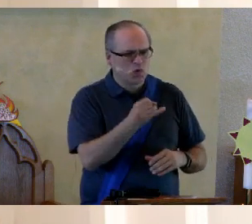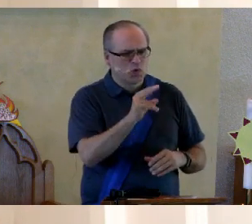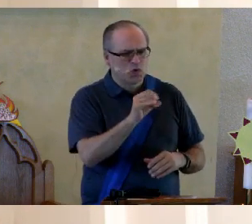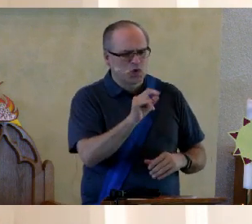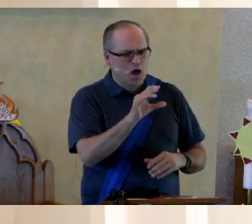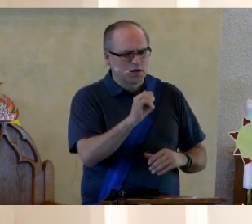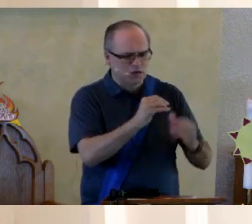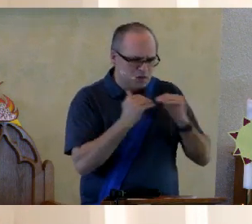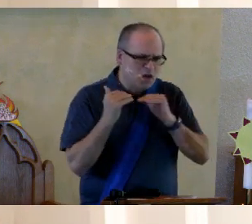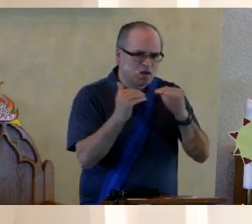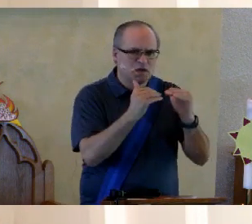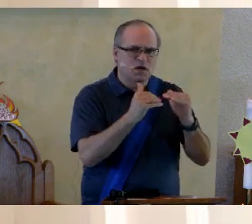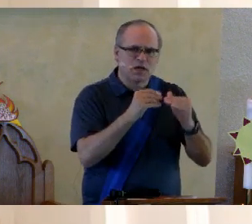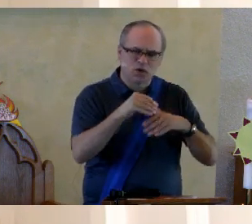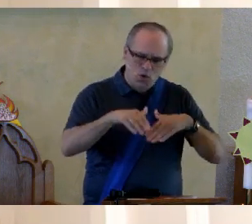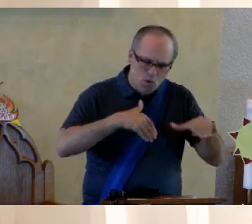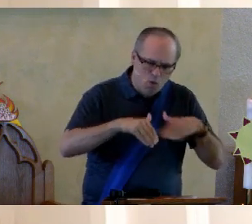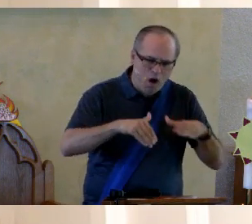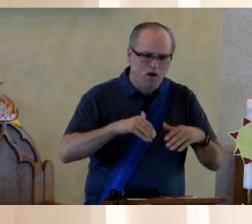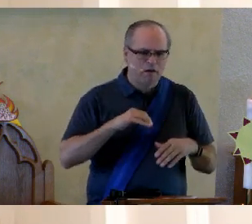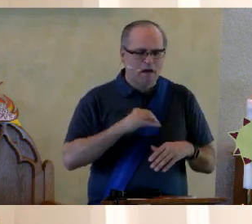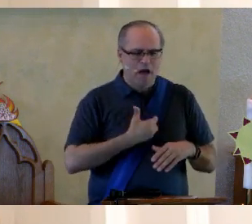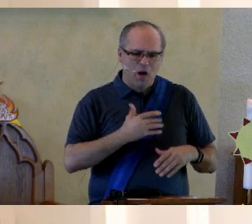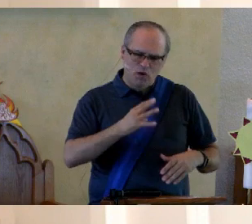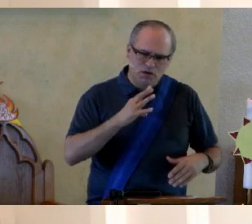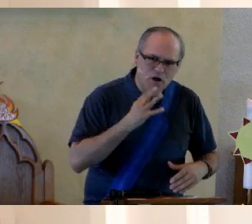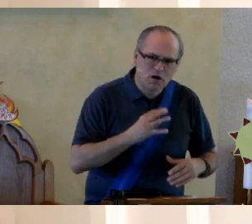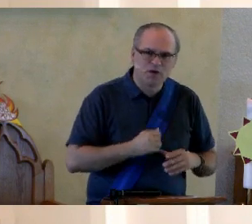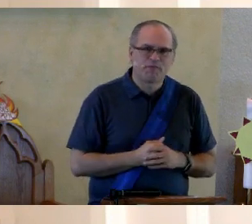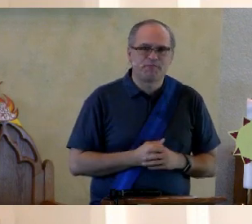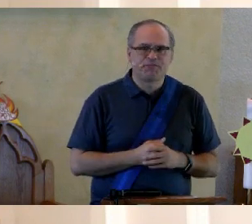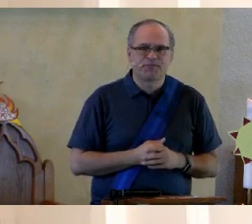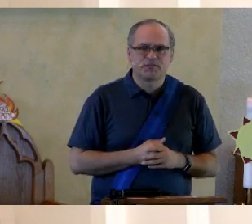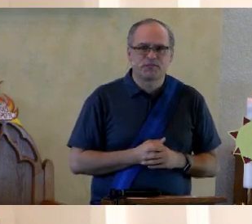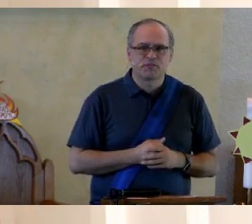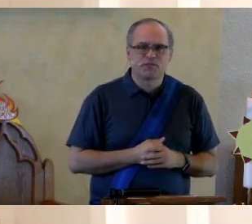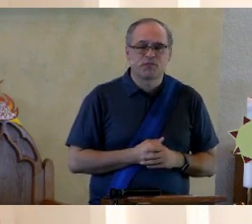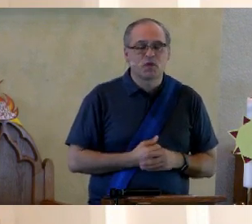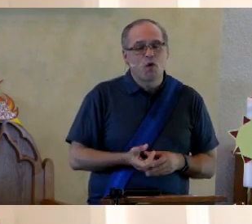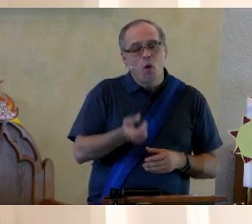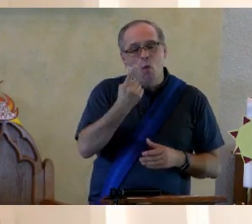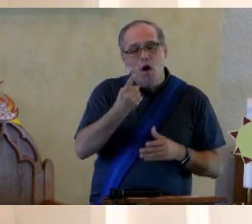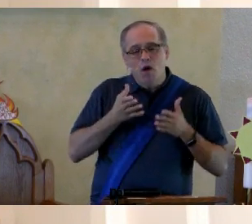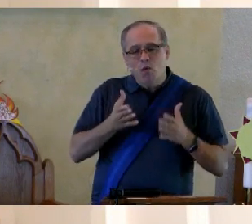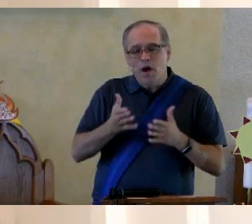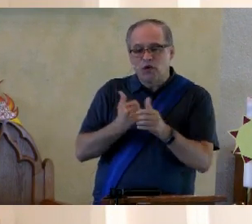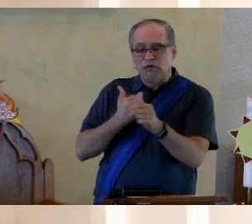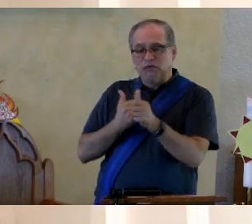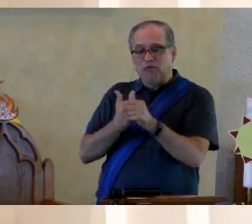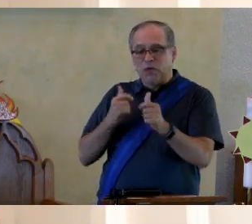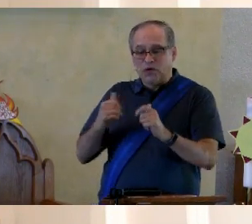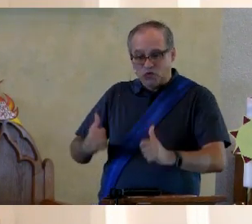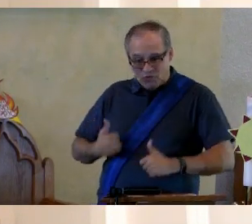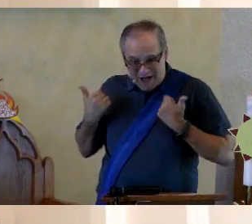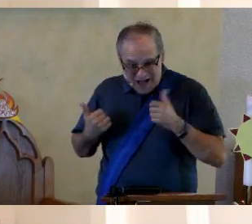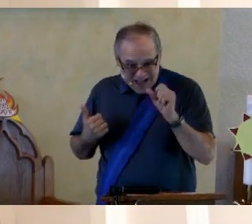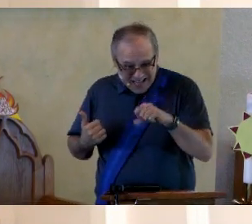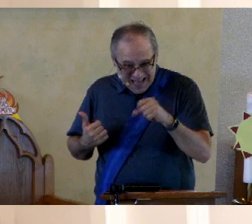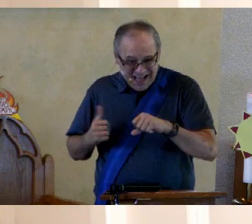talk. Avoiding the hard and difficult things is one way to survive, but beloved, I submit to you that it is